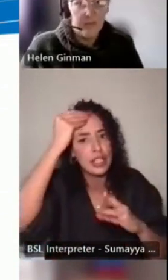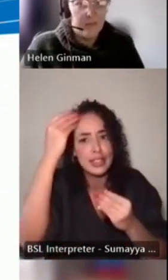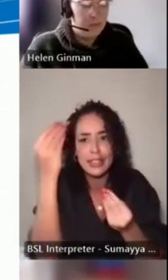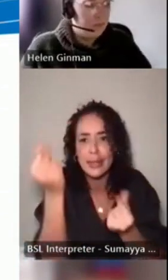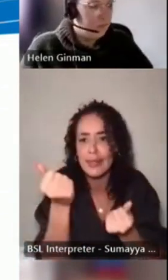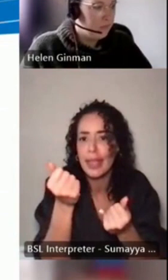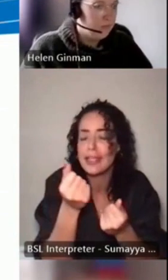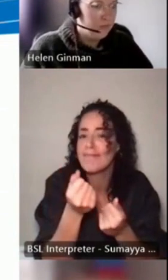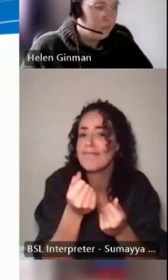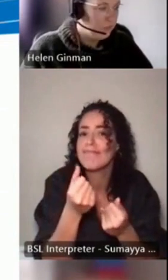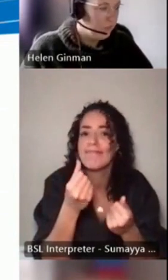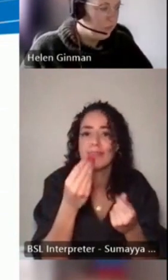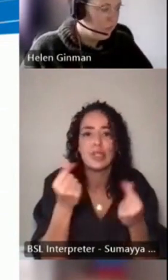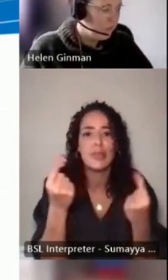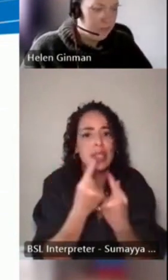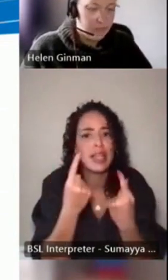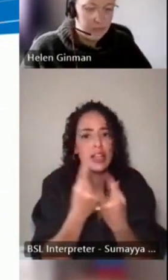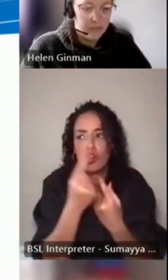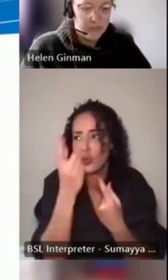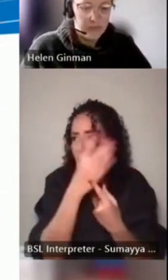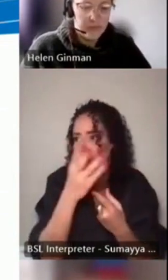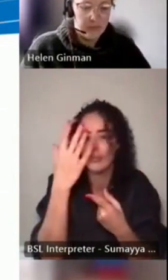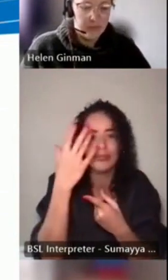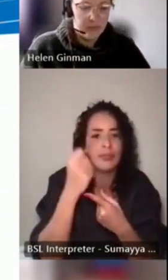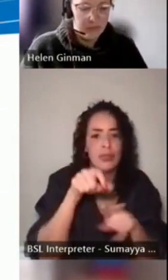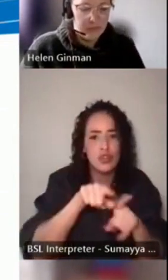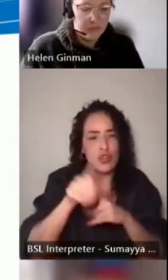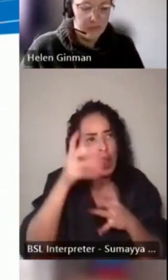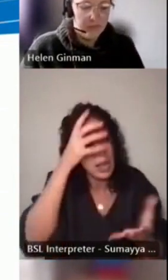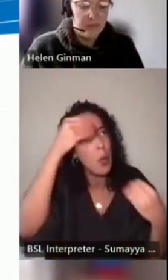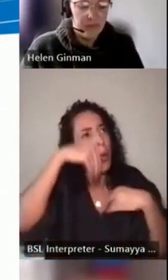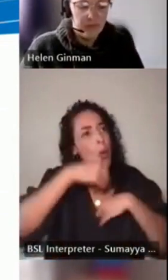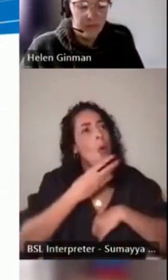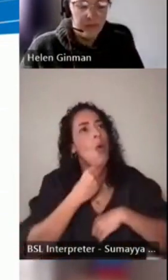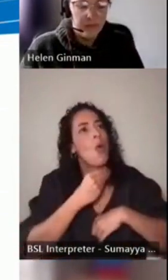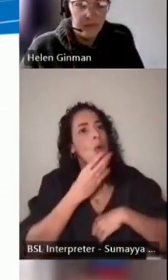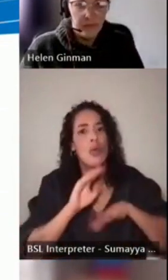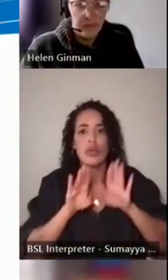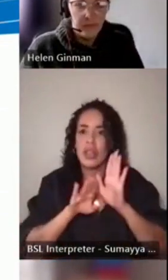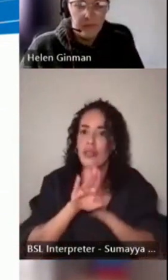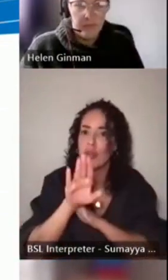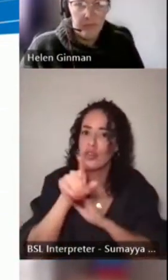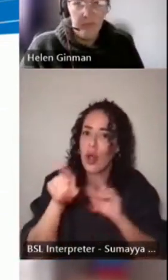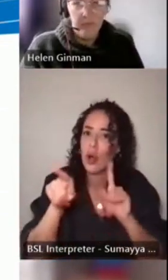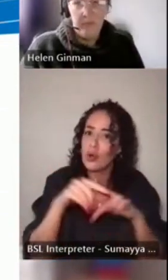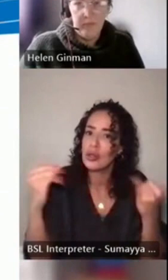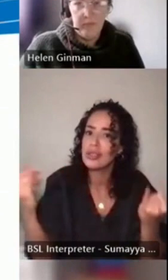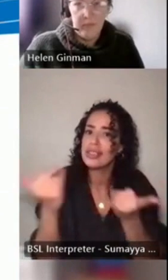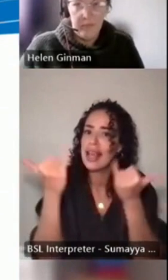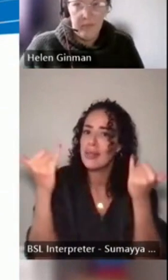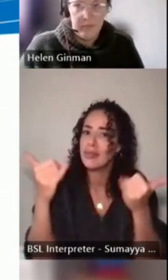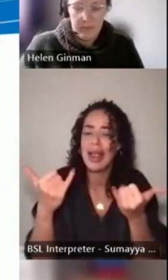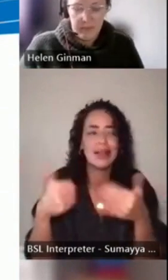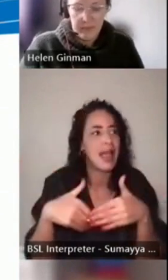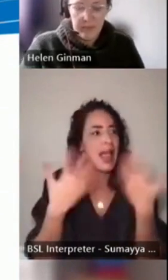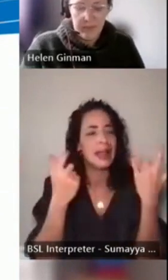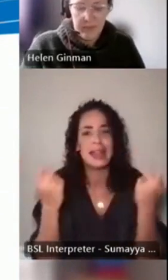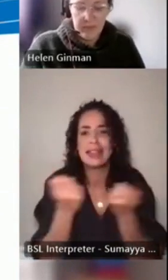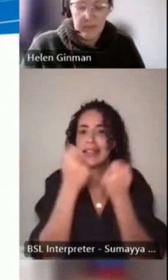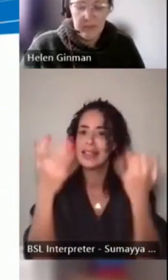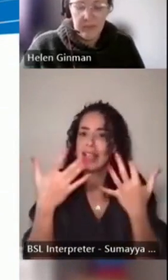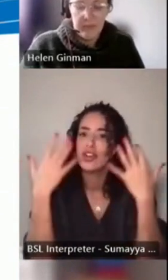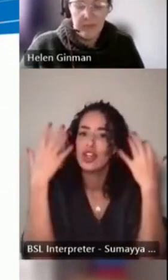bits that you can take away and have a go at. And remember to celebrate and acknowledge any successes that you do have. That's